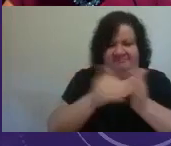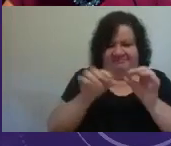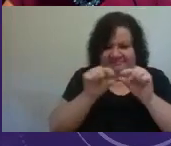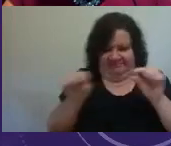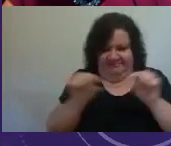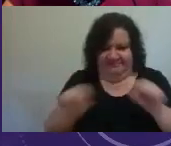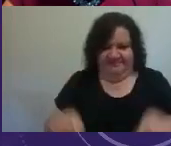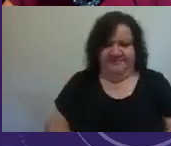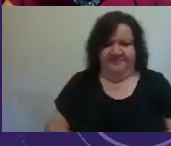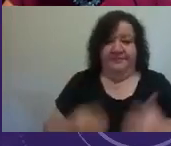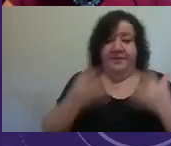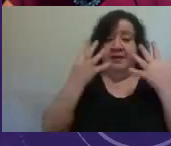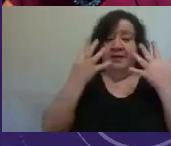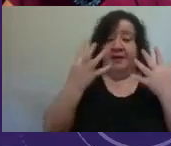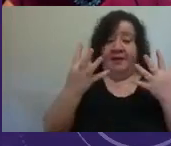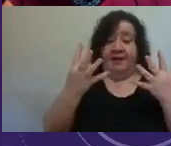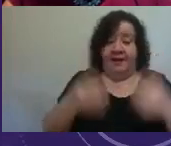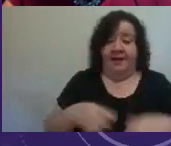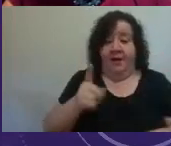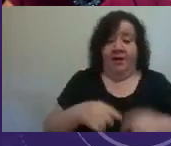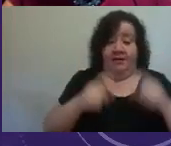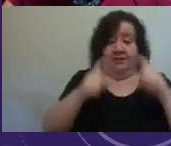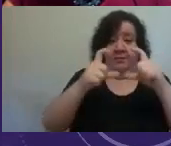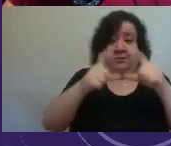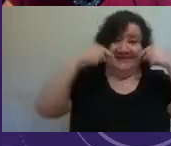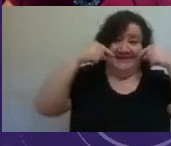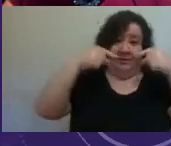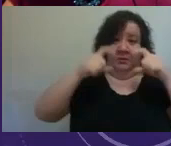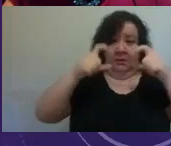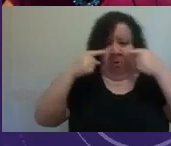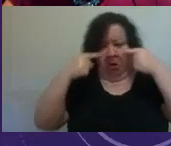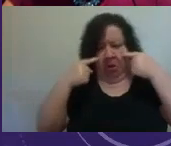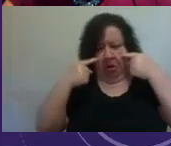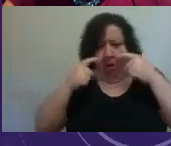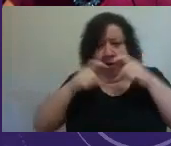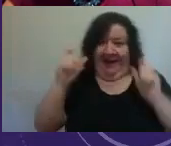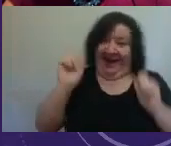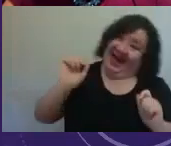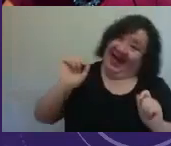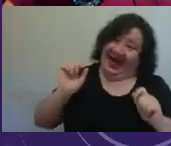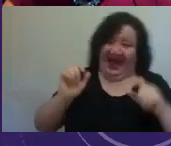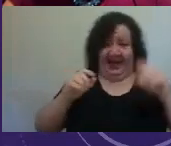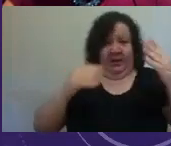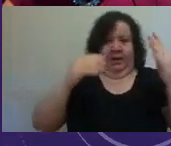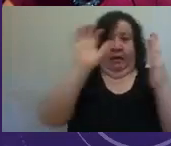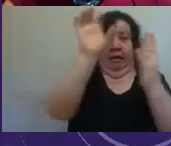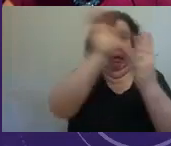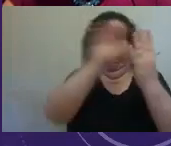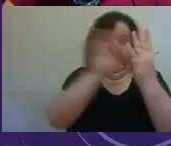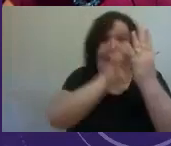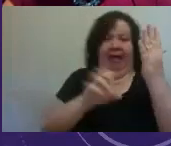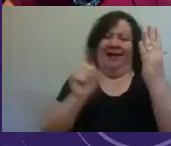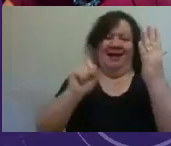point enough. Emojis do have alt text built in. And here is an example